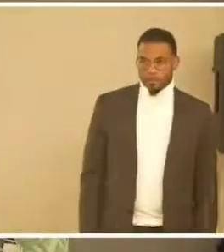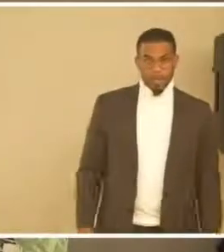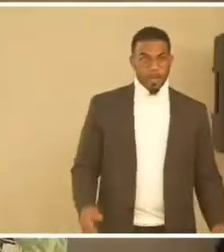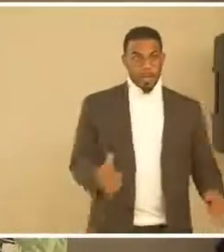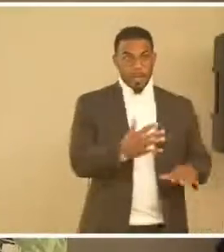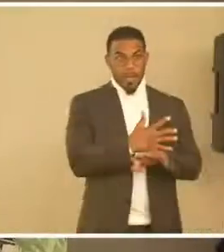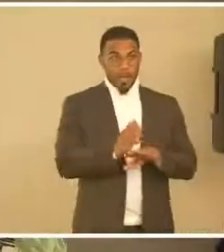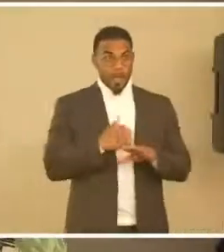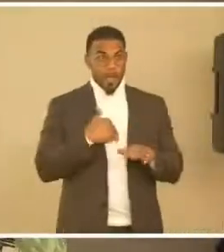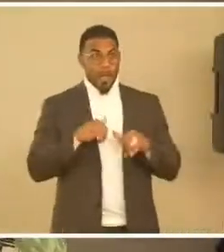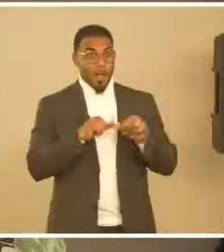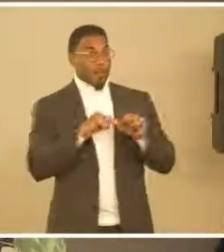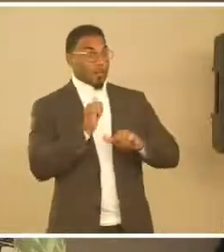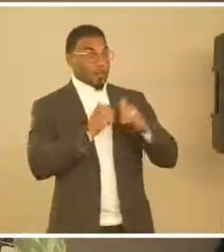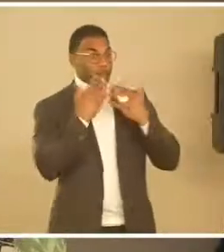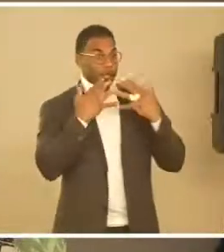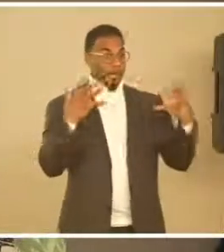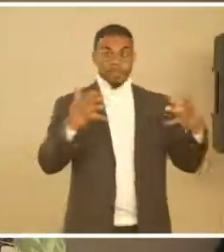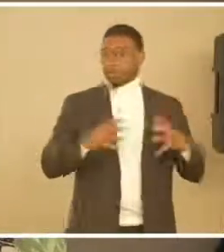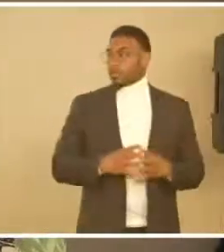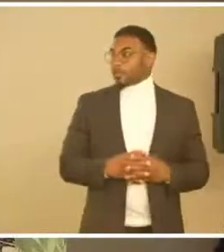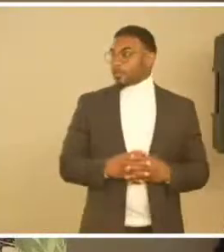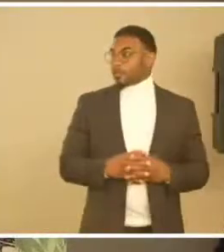And that's all we've got. On with the show. Thanks so much.